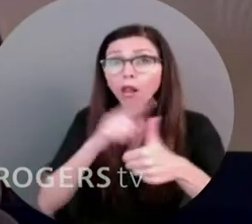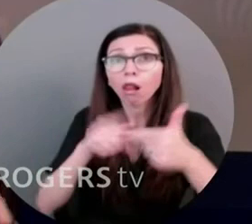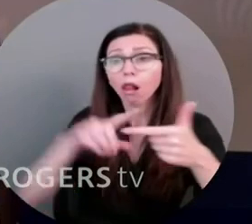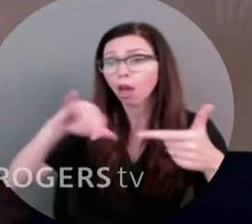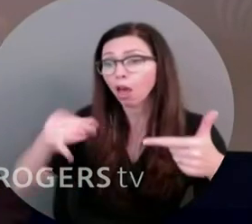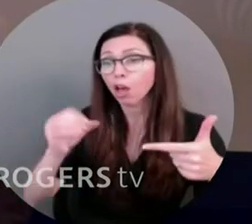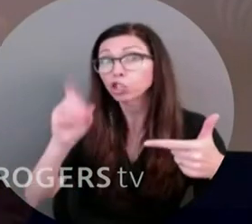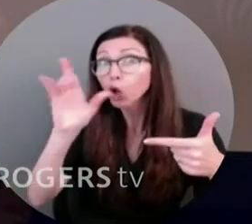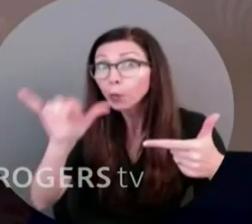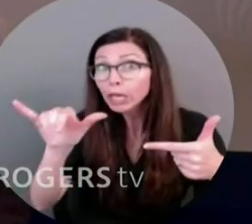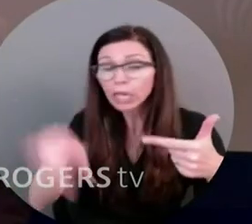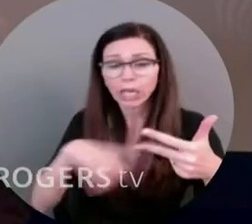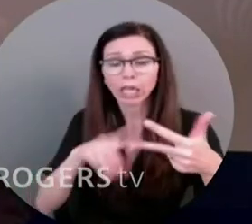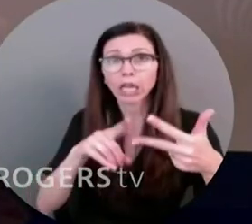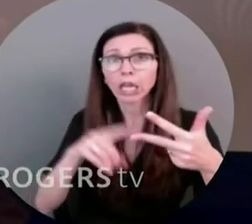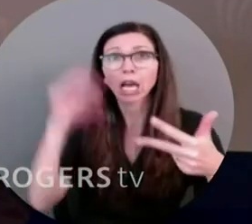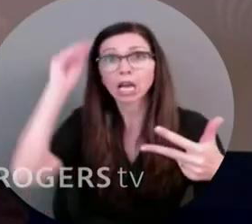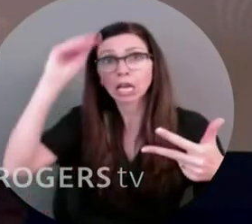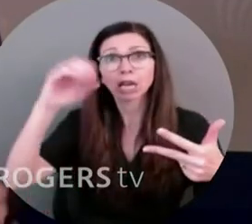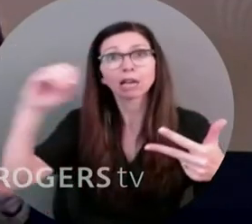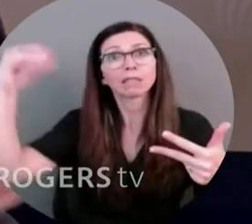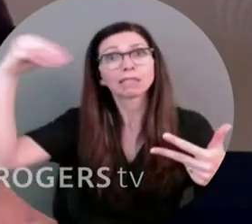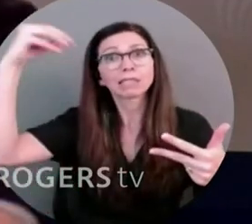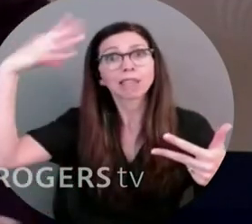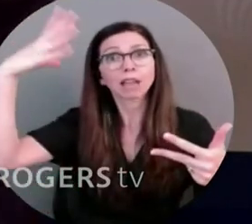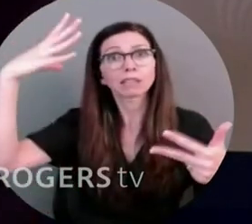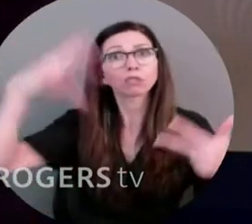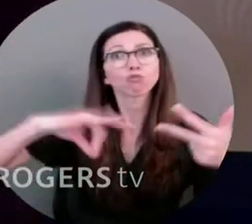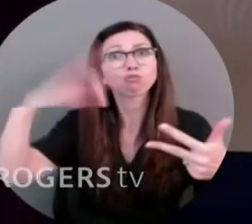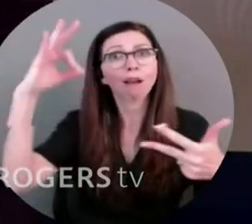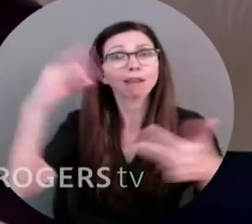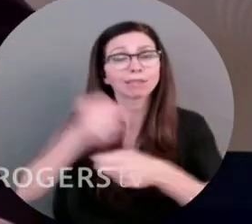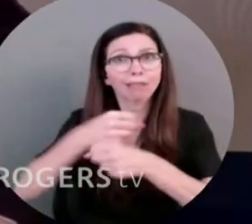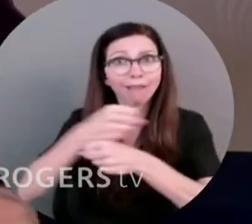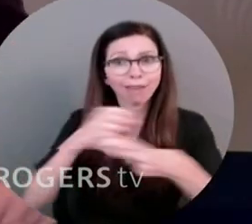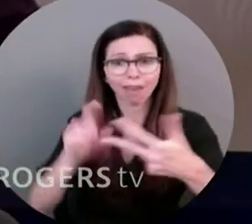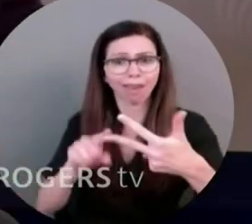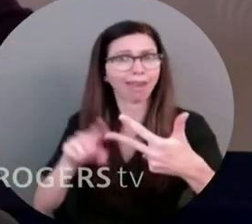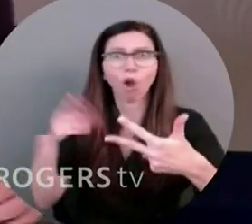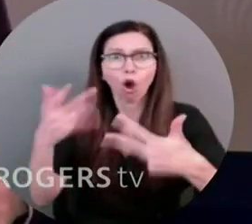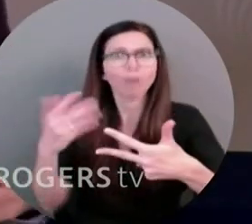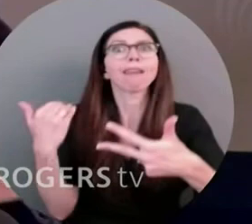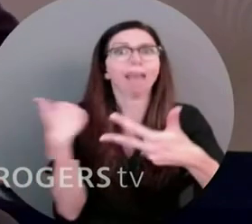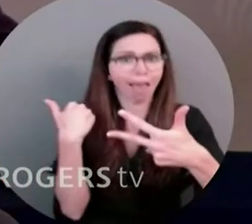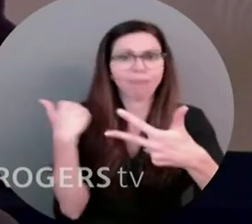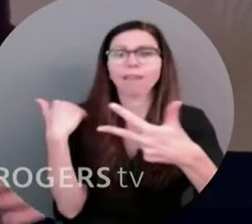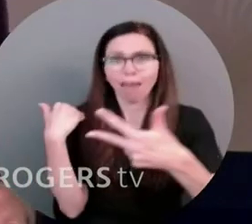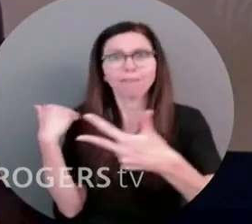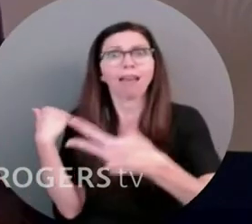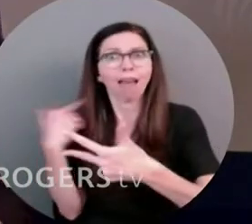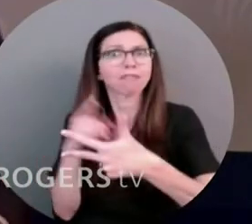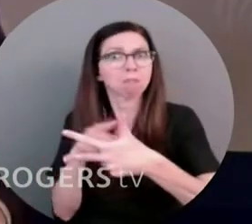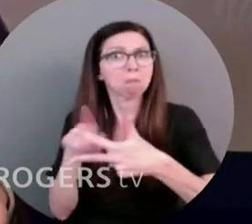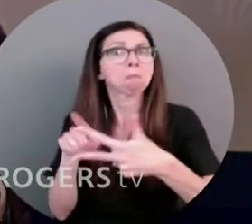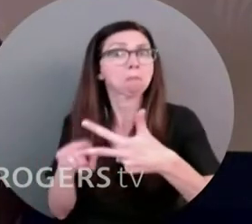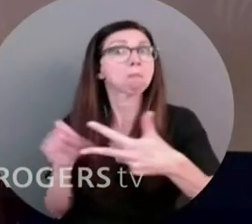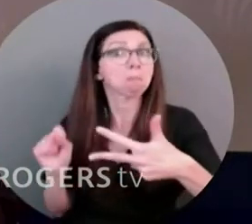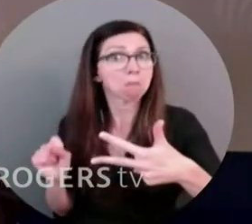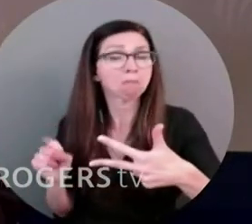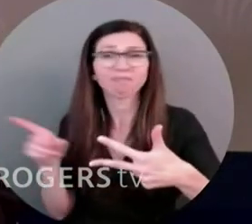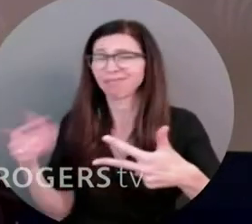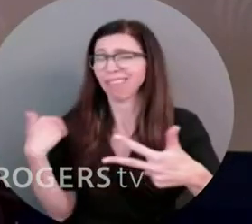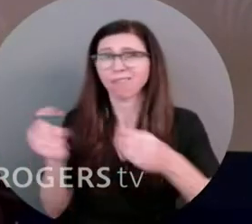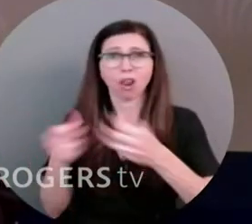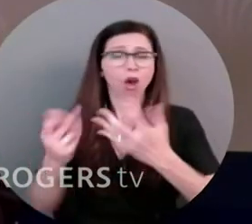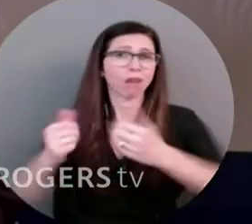have outdoor seating as it is. So, they may be able to expand those because obviously there's room at Lansdowne for expansion